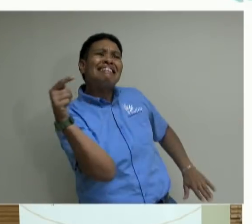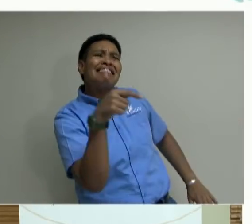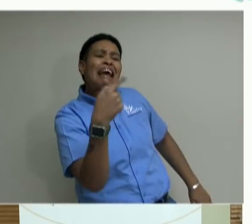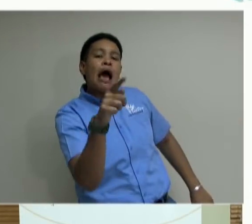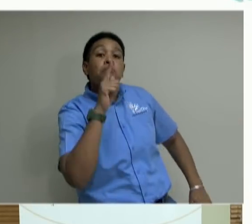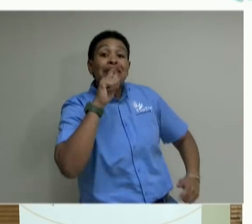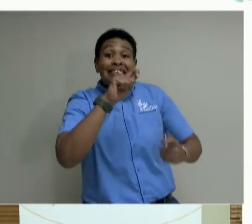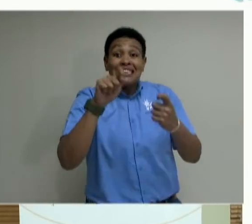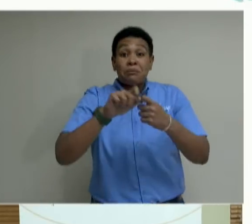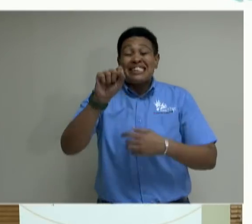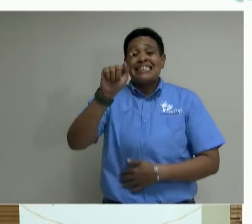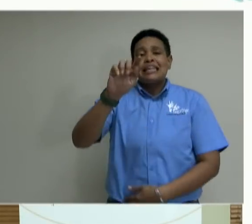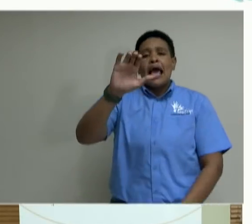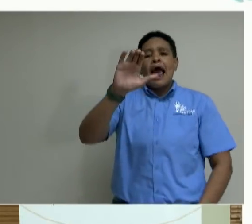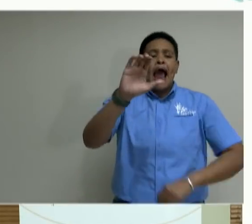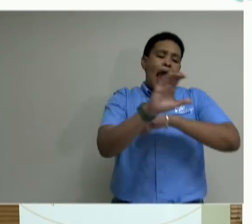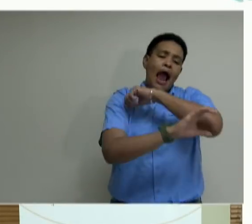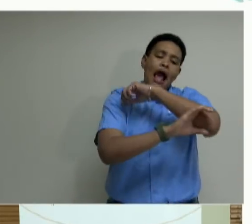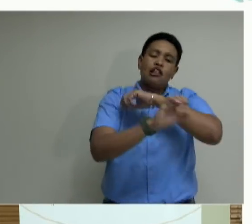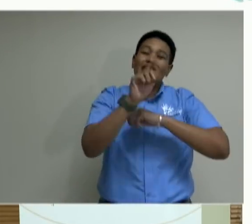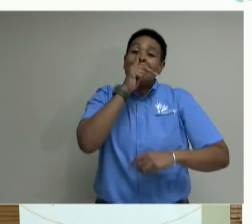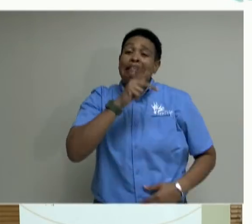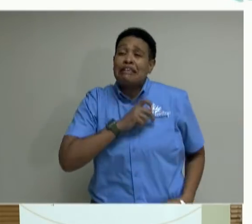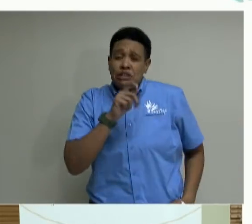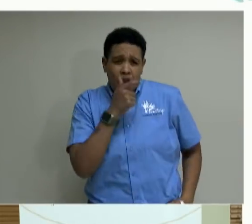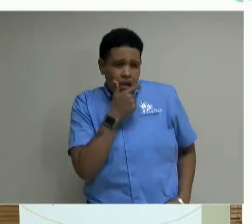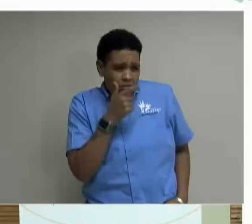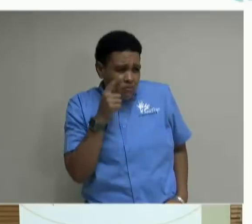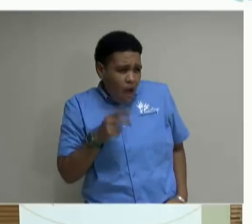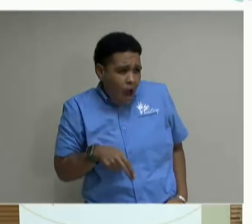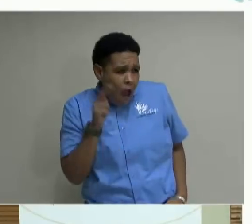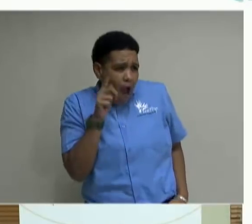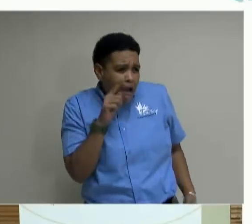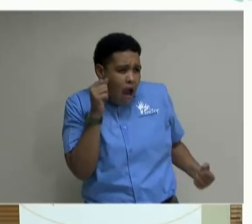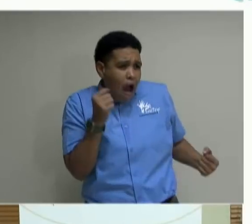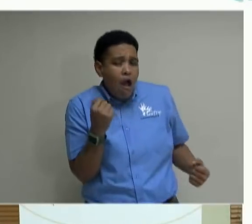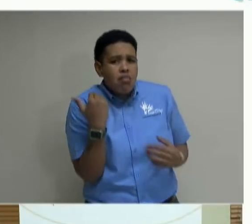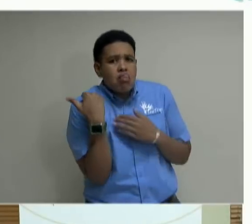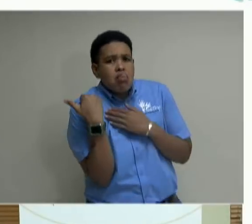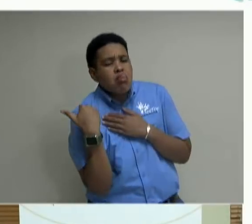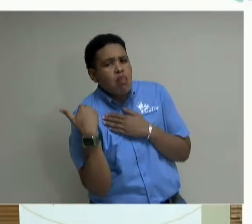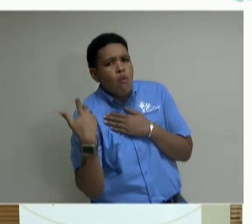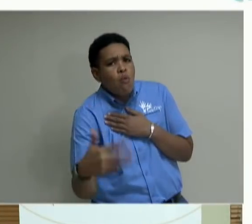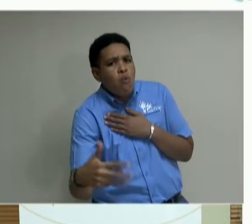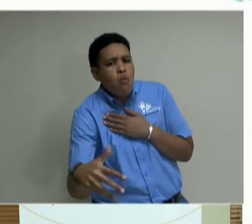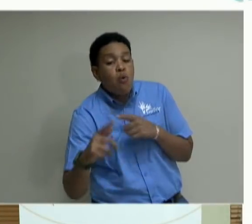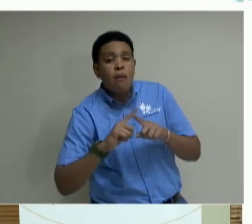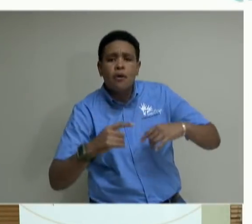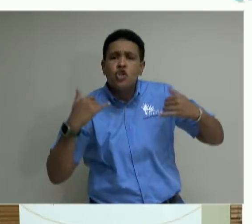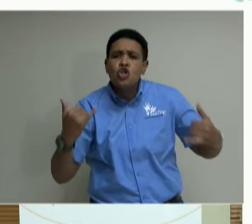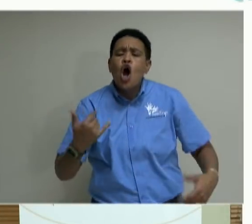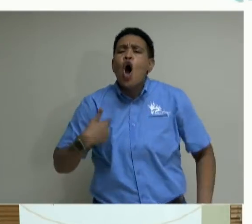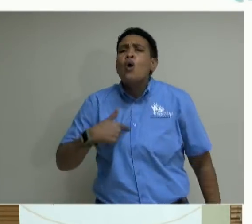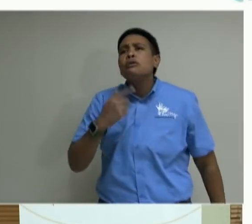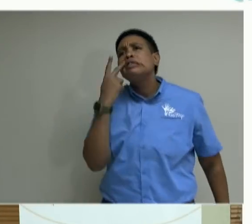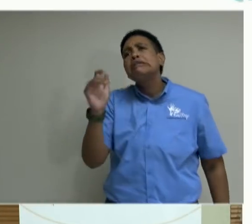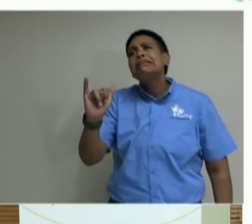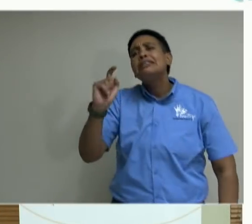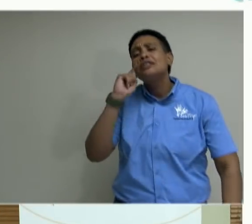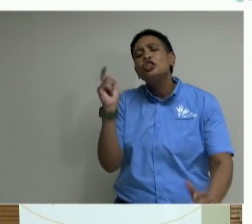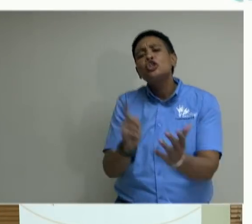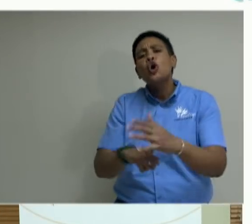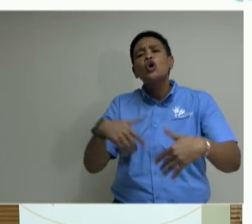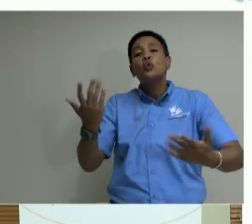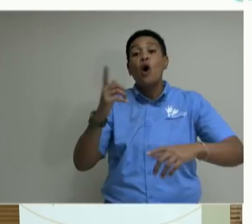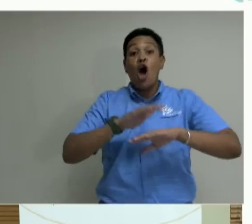in St. Catherine and Kingston and St. Andrew we're seeing the heaviest burden. But certainly now we are noticing that